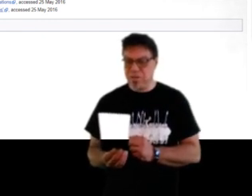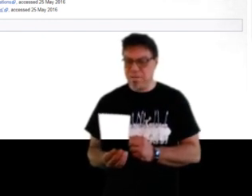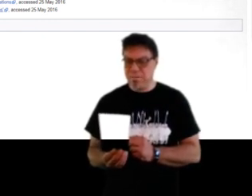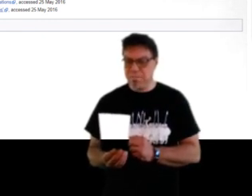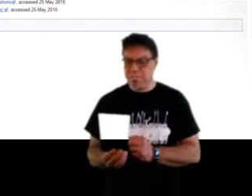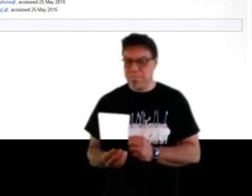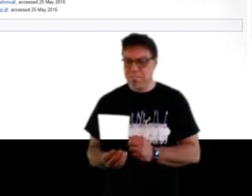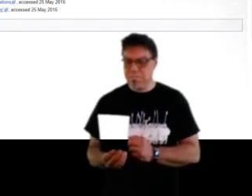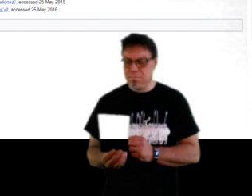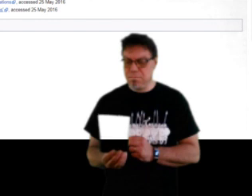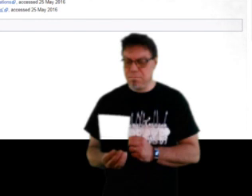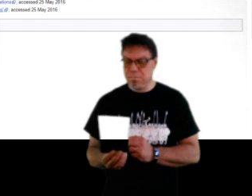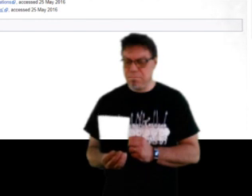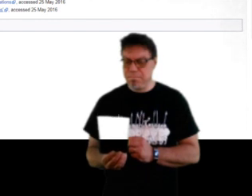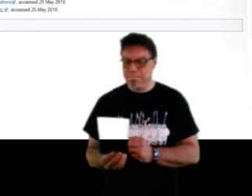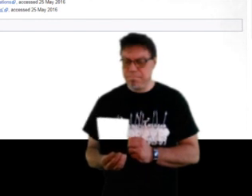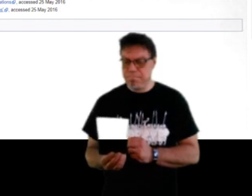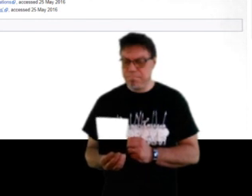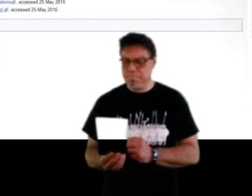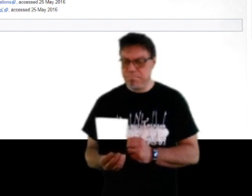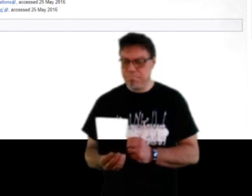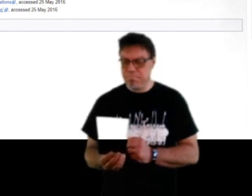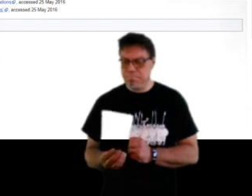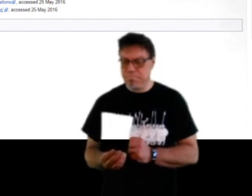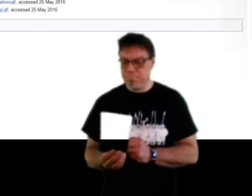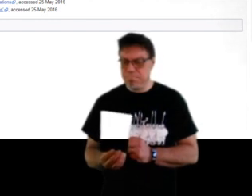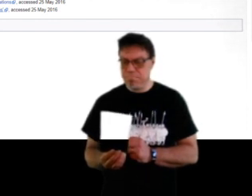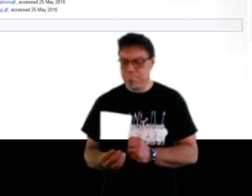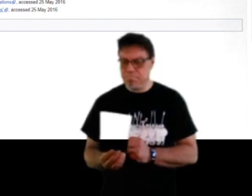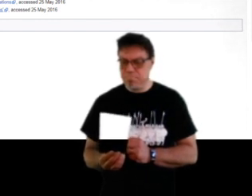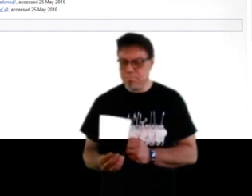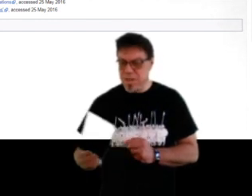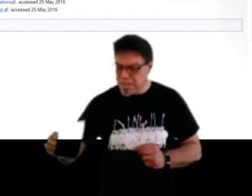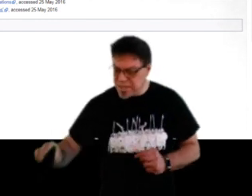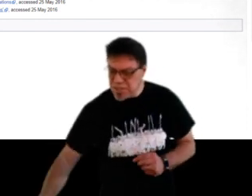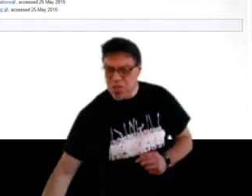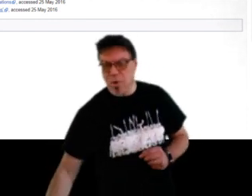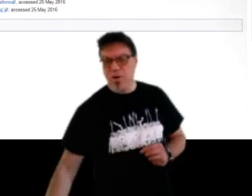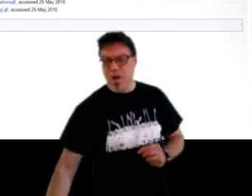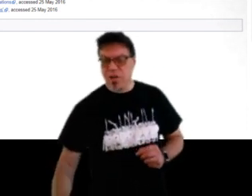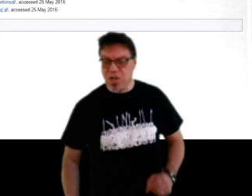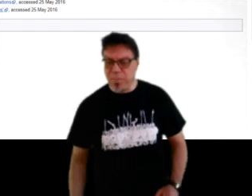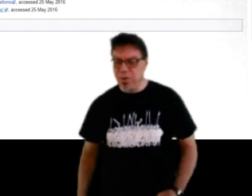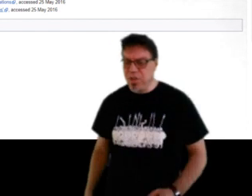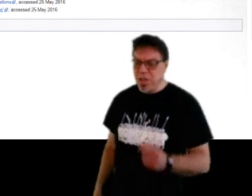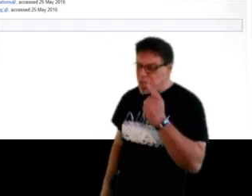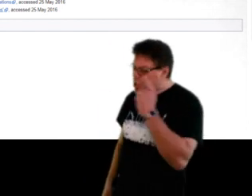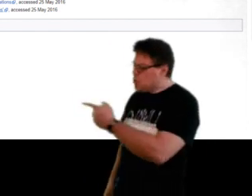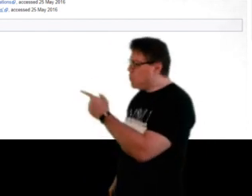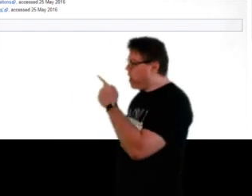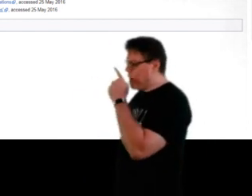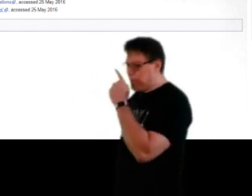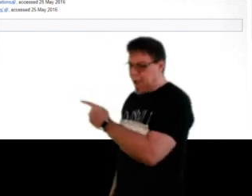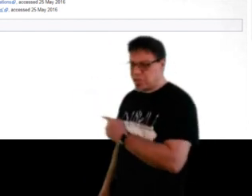service. So this day is about my vocation as a shepherd. You are not a shepherd.